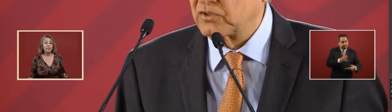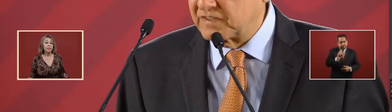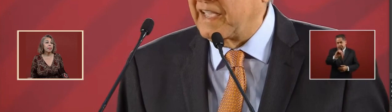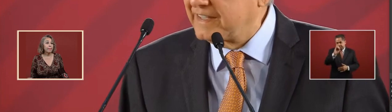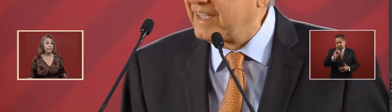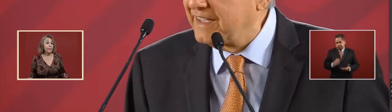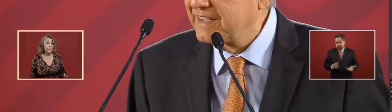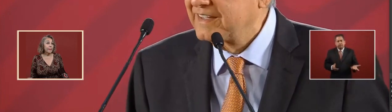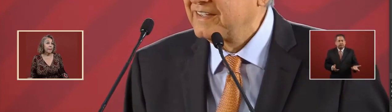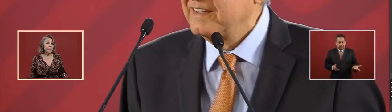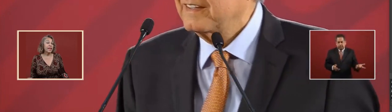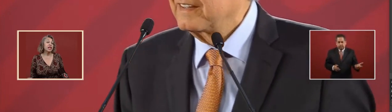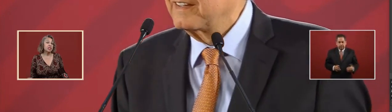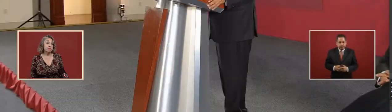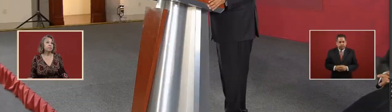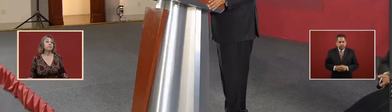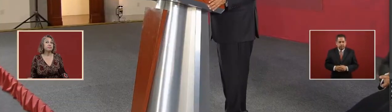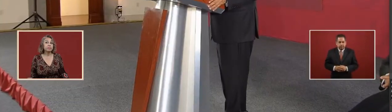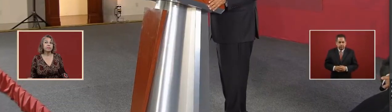Entonces, hay que